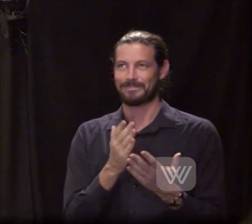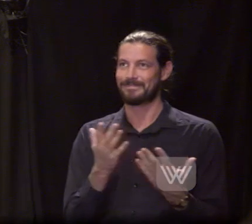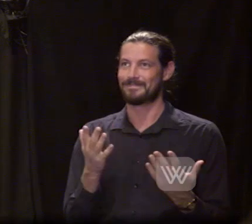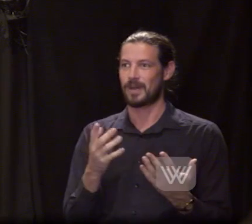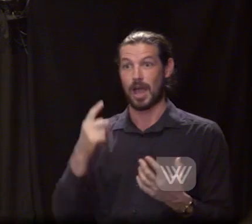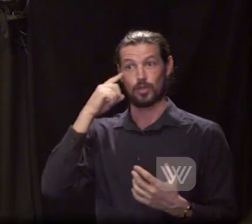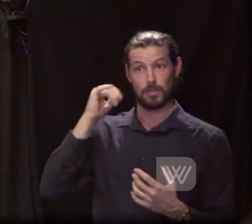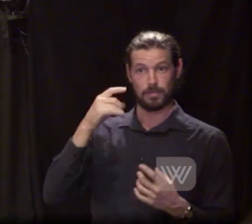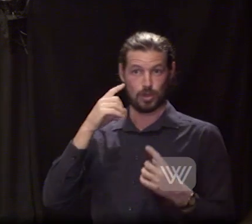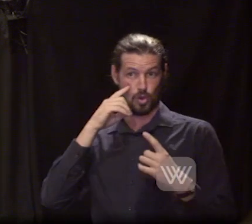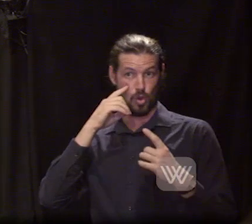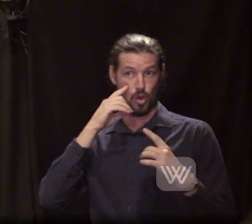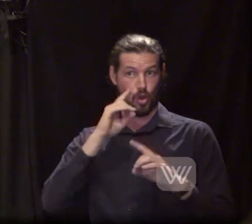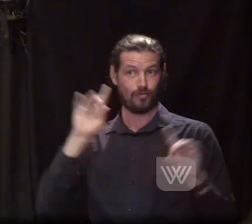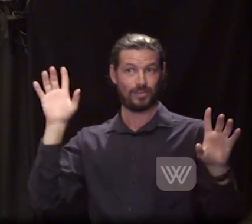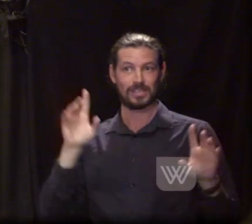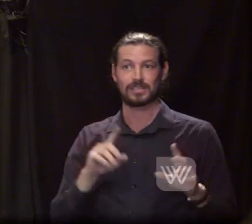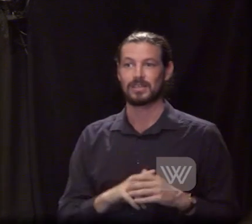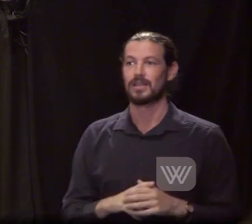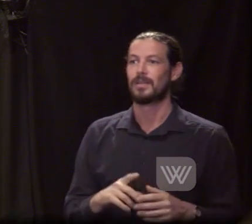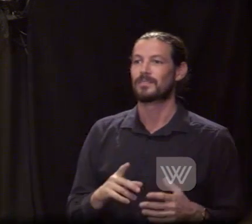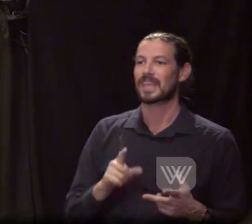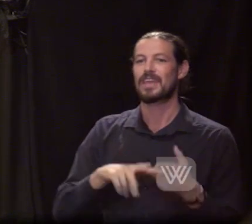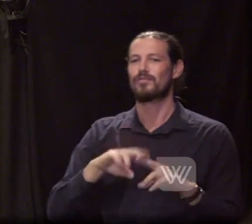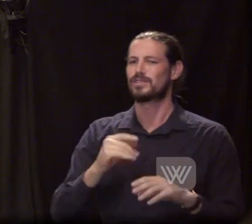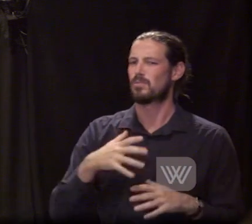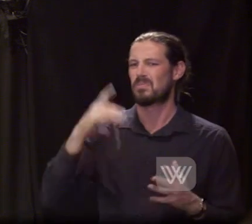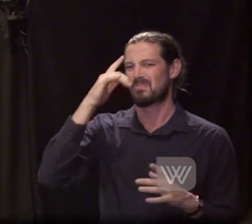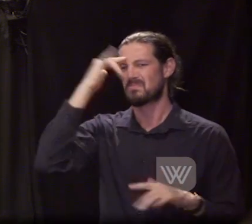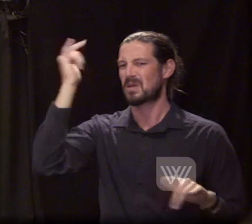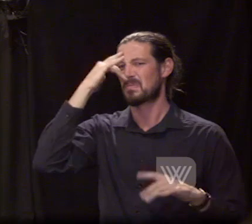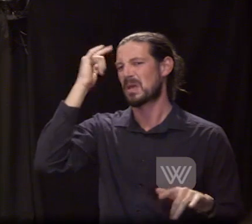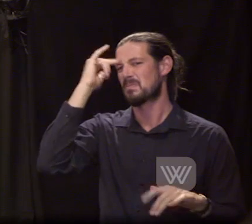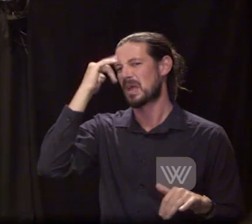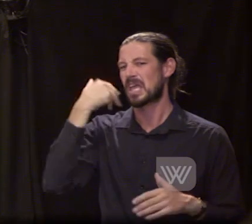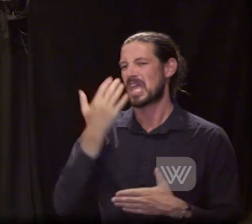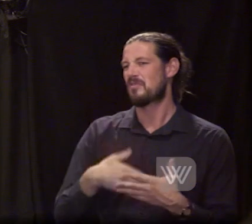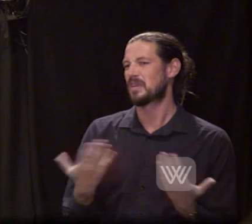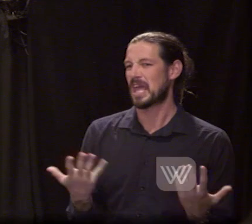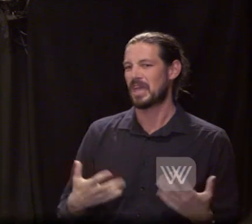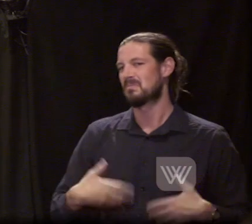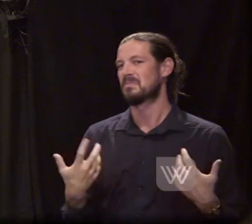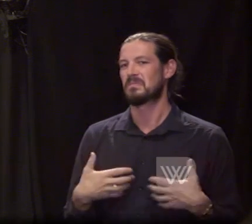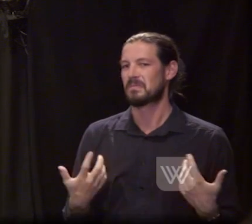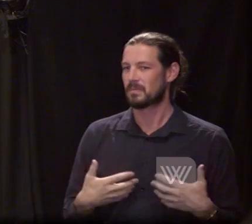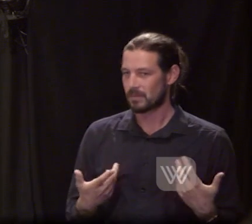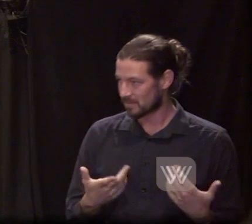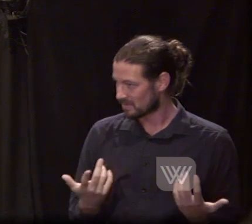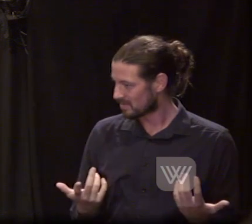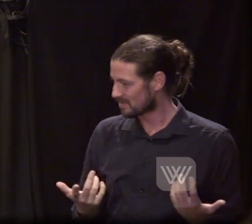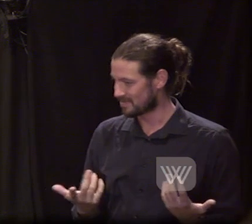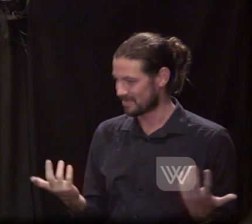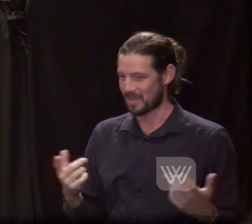are, going to just lose the rag every day and just rip up, the side of the dome because, you didn't clear up